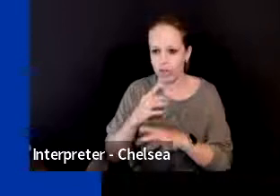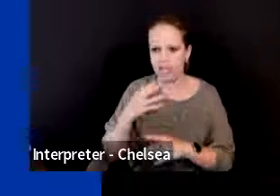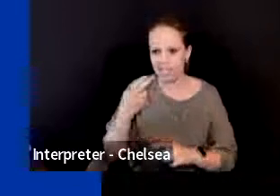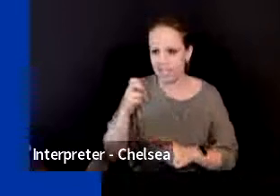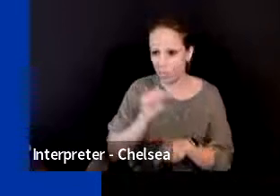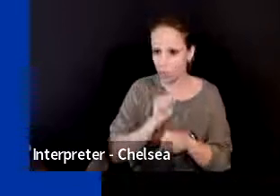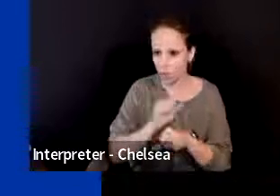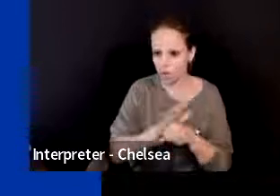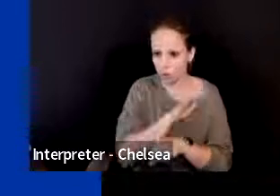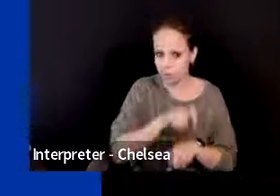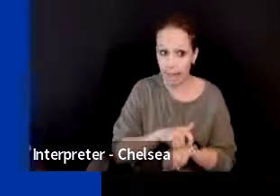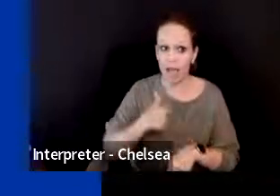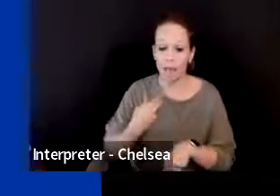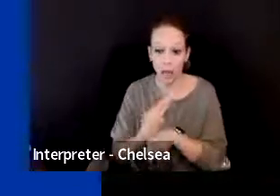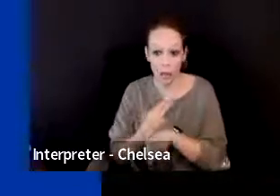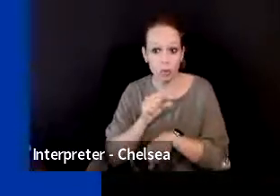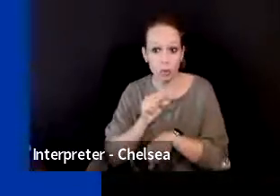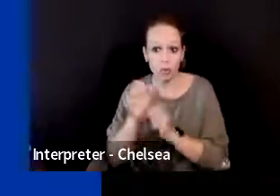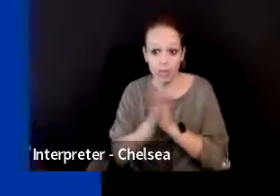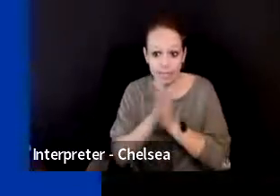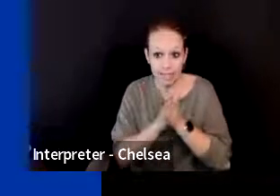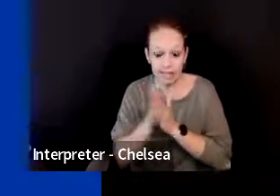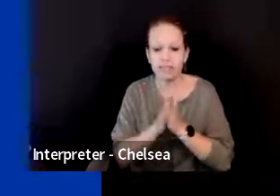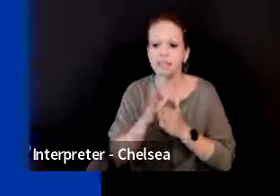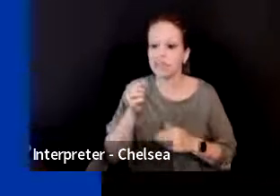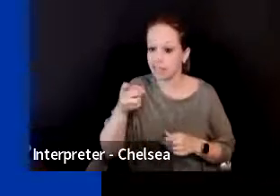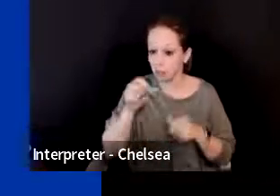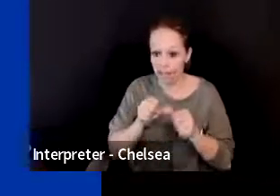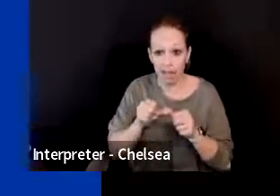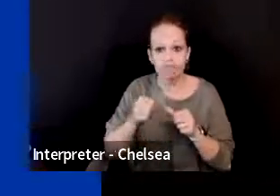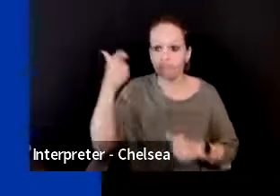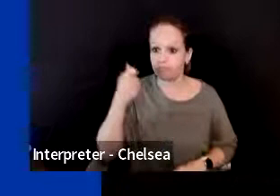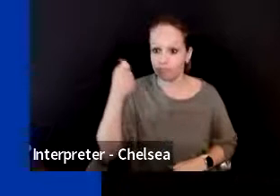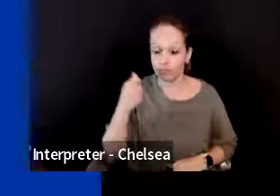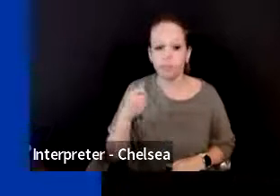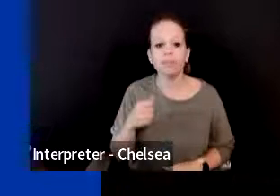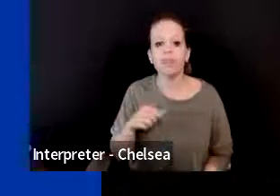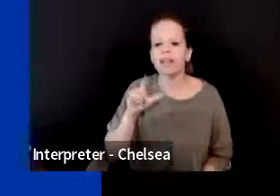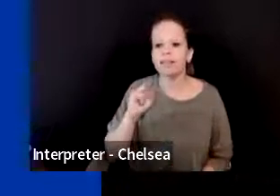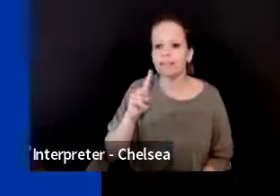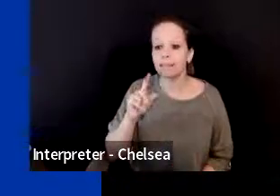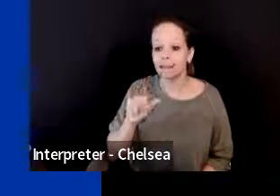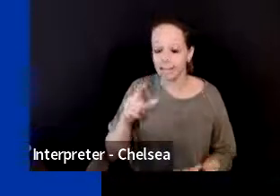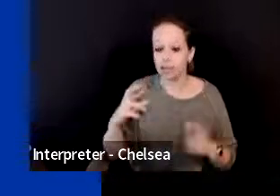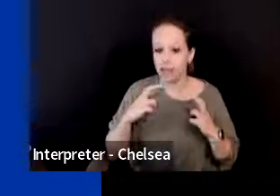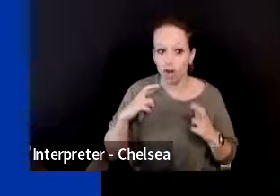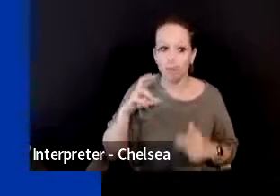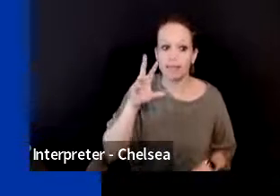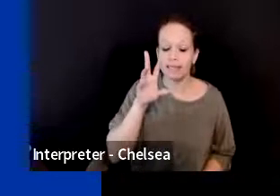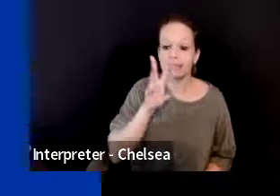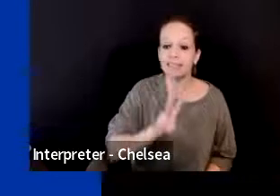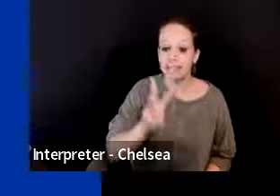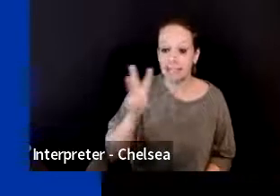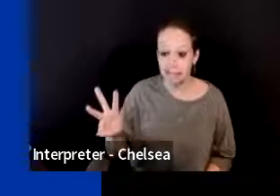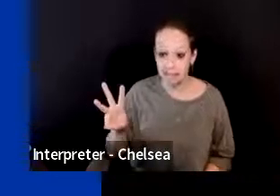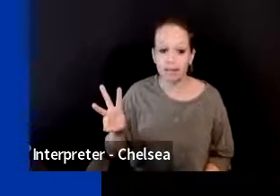used work incentives and maintained his cash payment. So Linda's full retirement age was age 66. She retired.